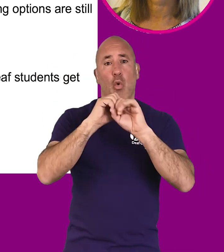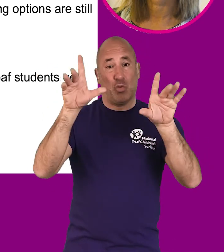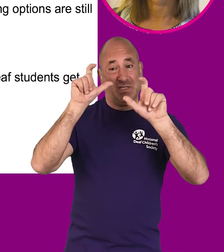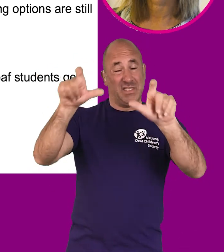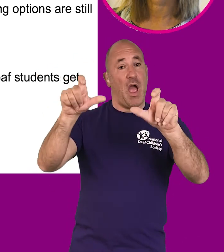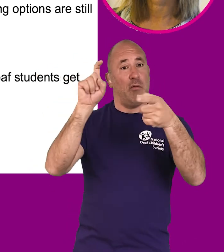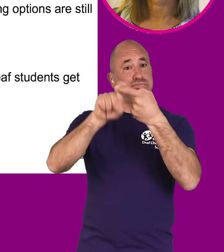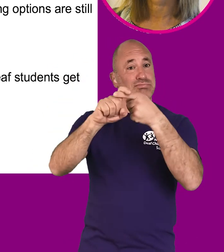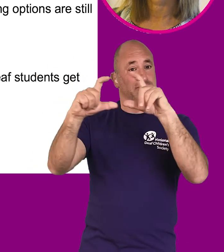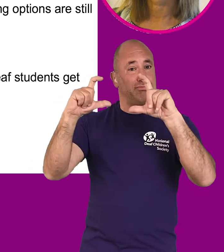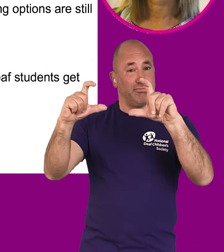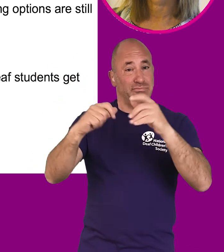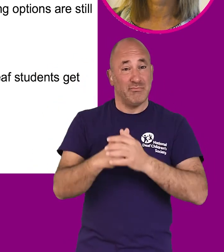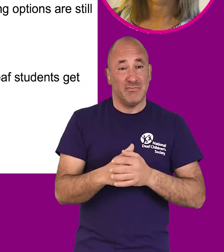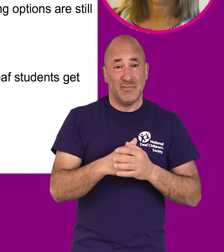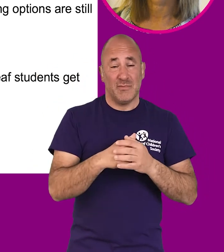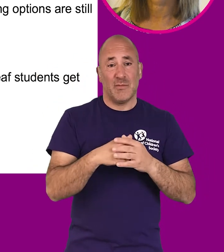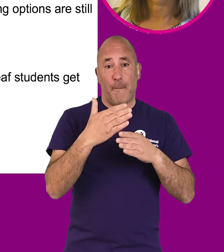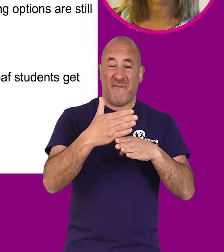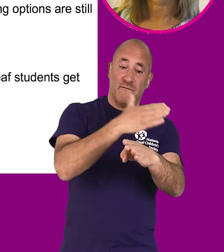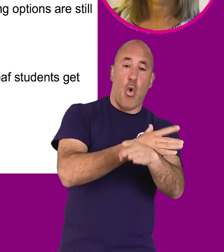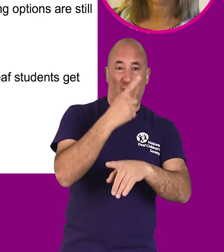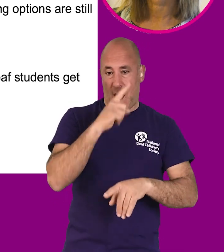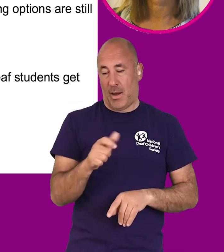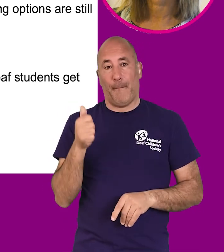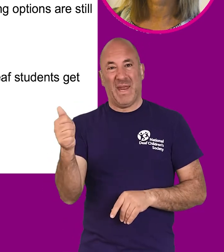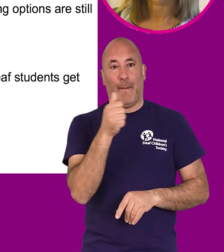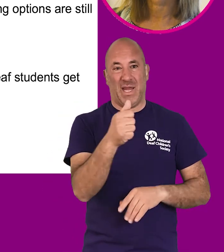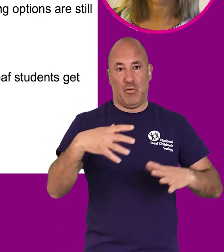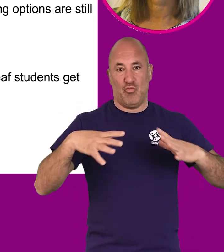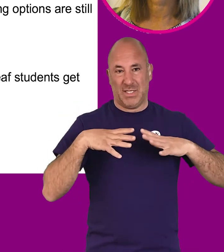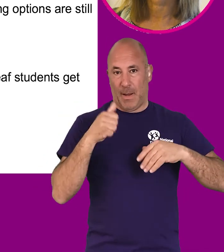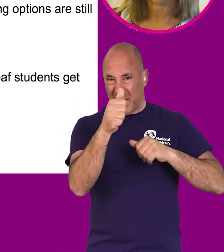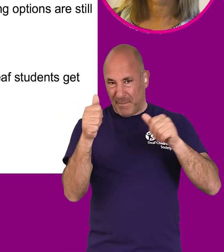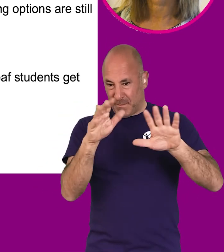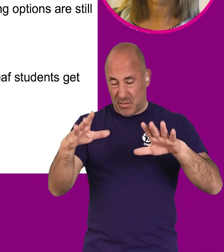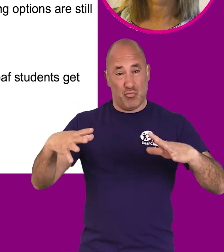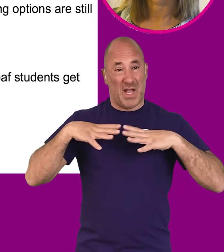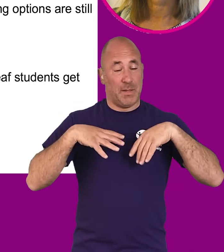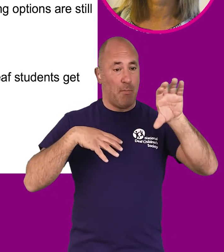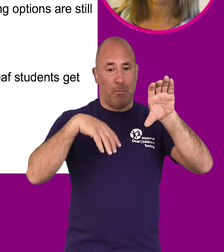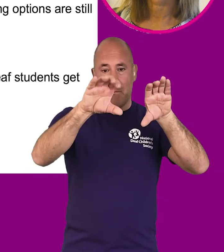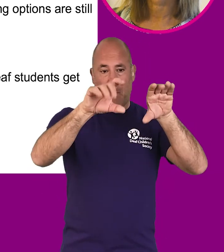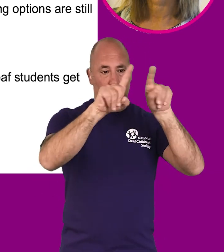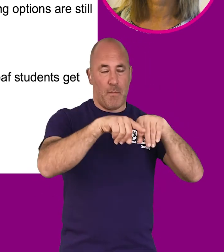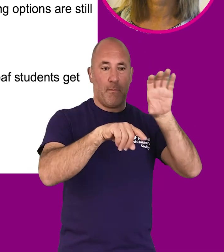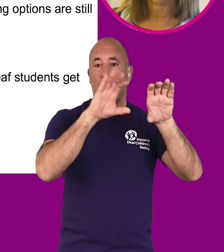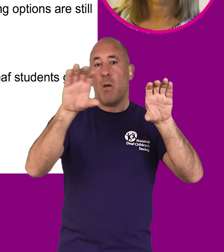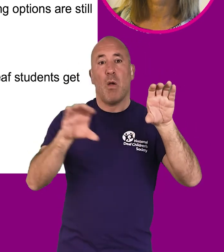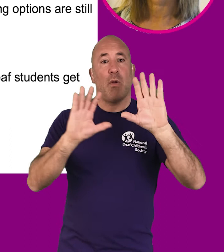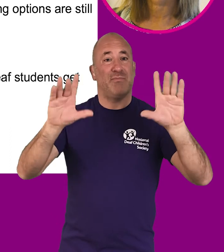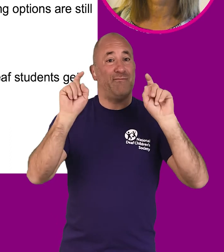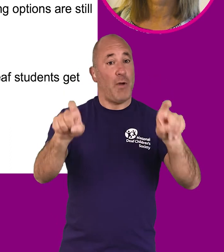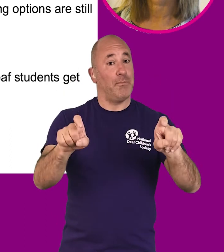suddenly lose them. So you can pin everyone in advance if you will join up beforehand so that they're all on screen.